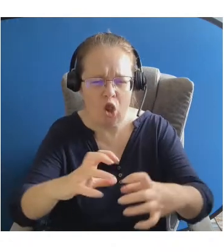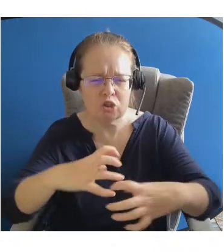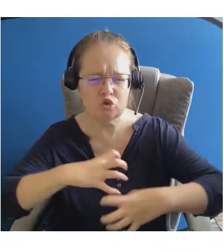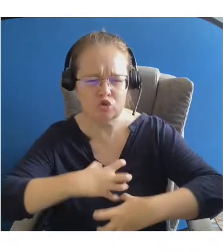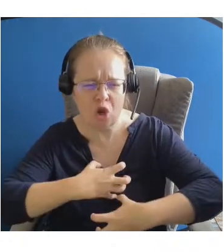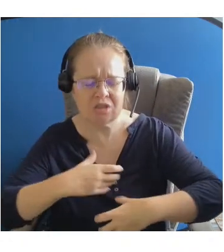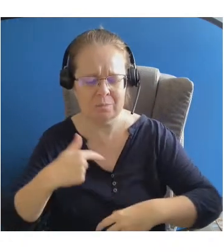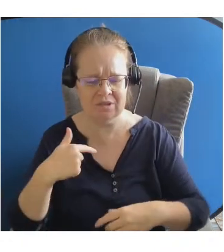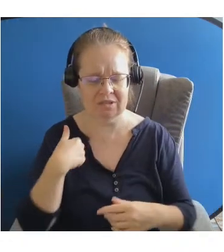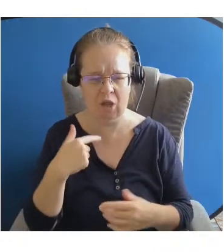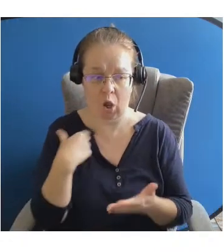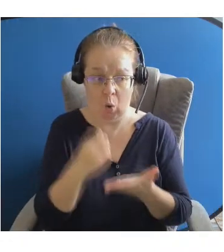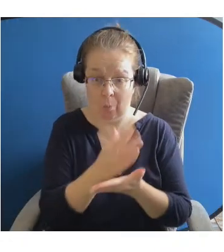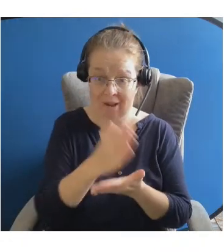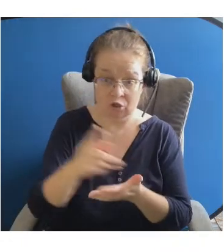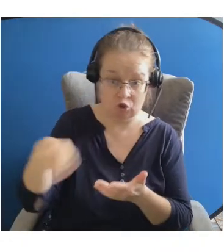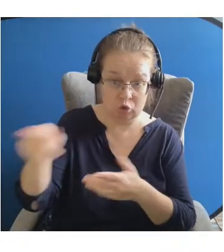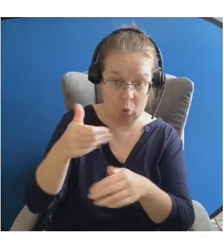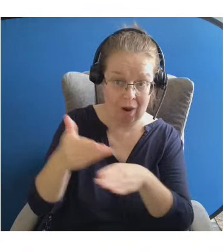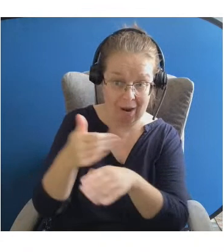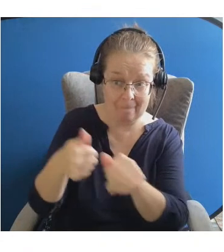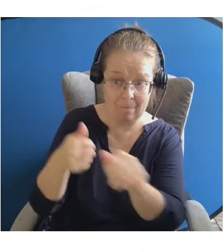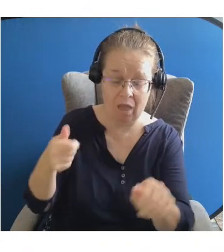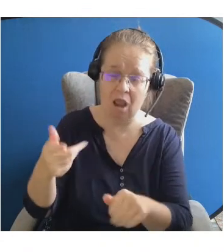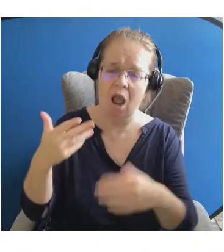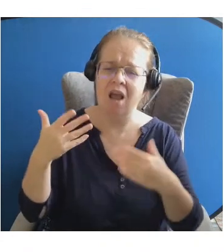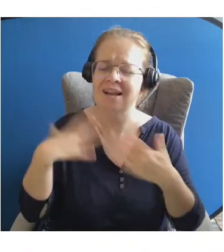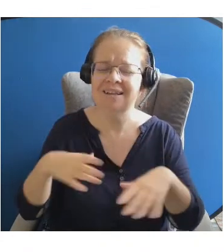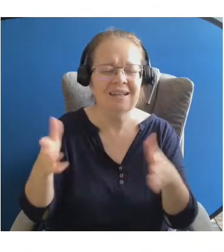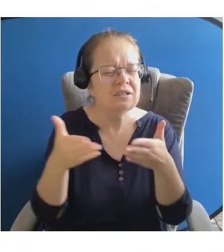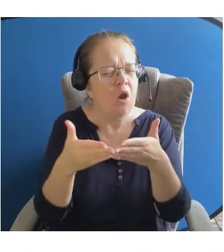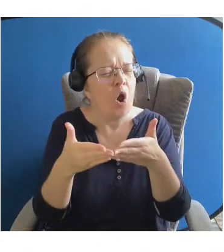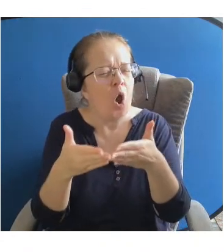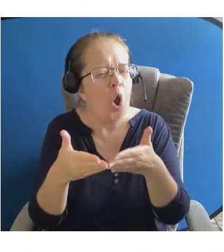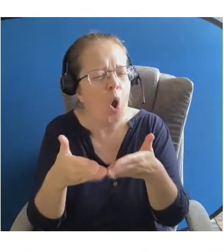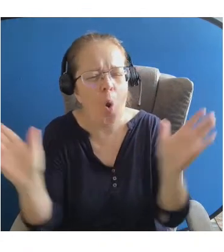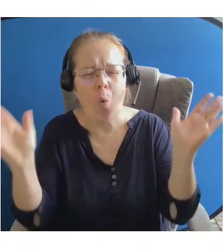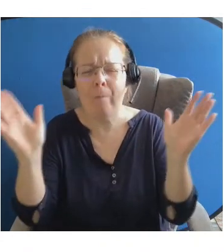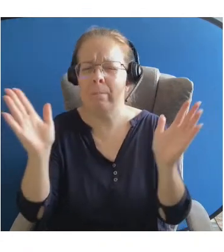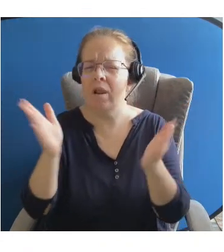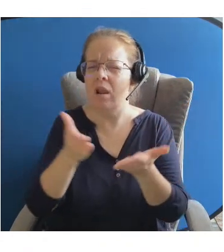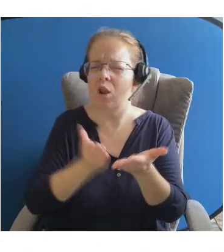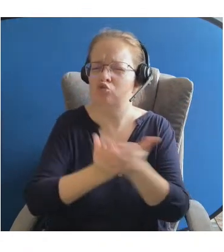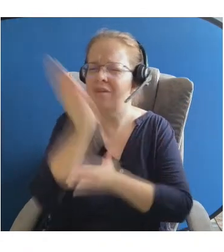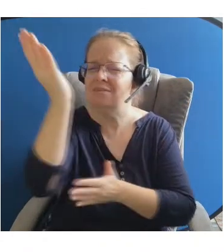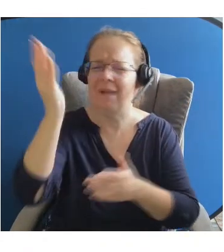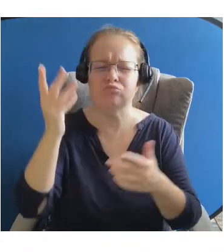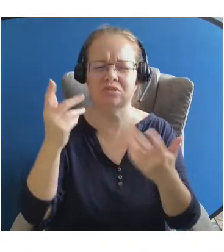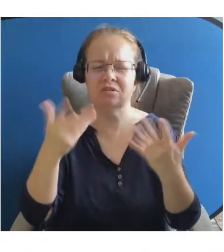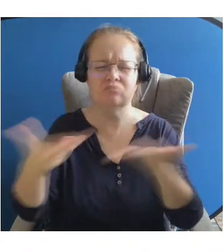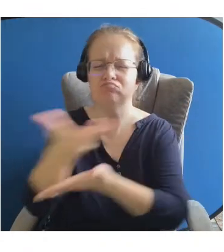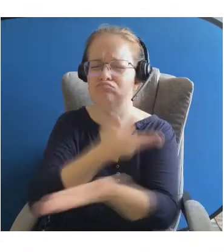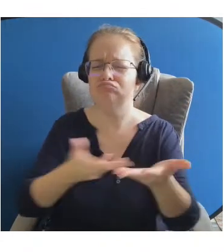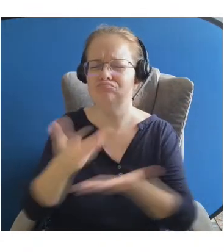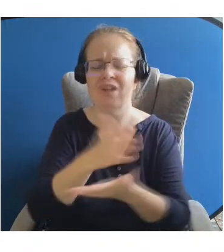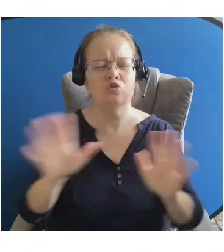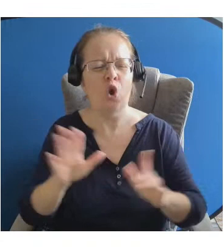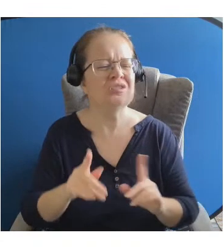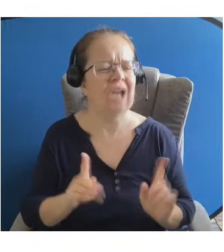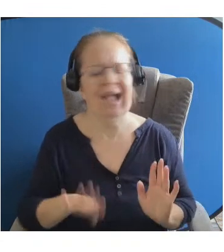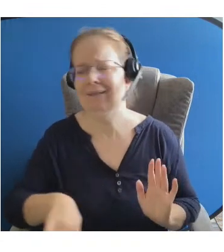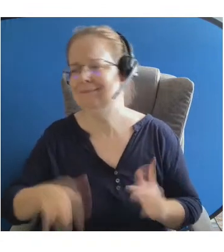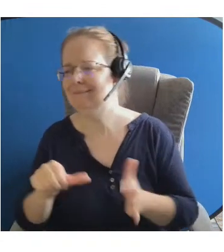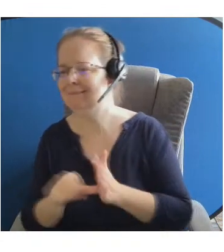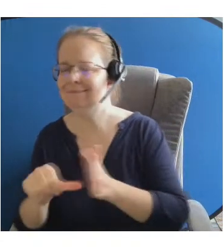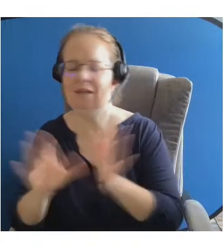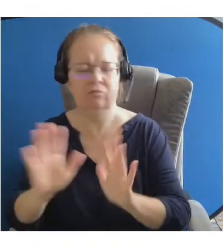make sure that employers begin to have very open and transparent conversations where that's possible. The